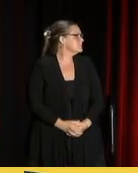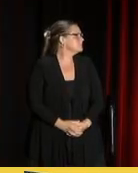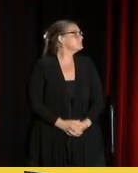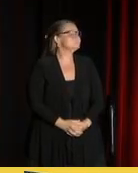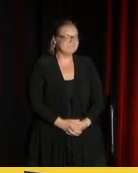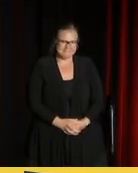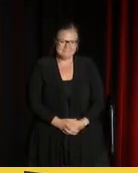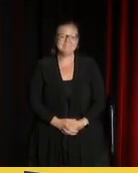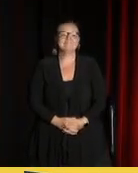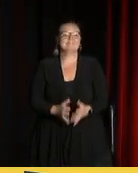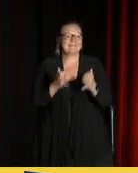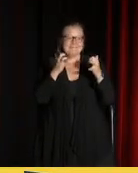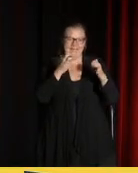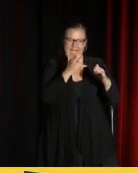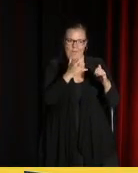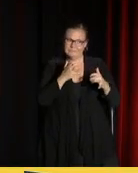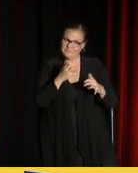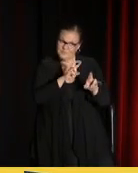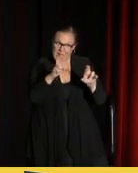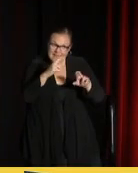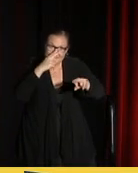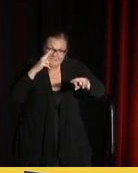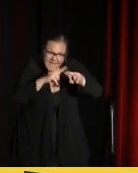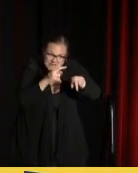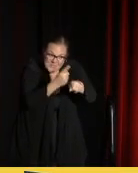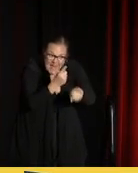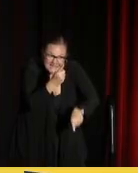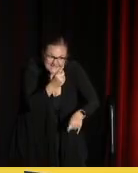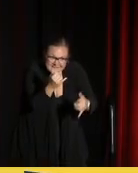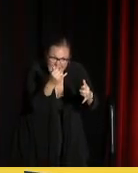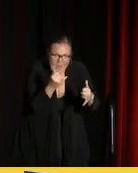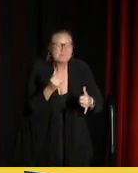All righty, now it's fun time. You guys ready for fun?